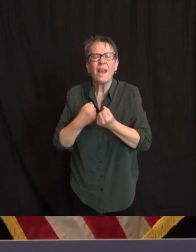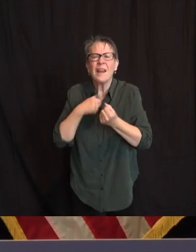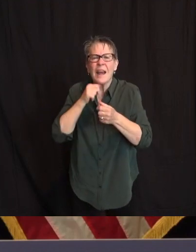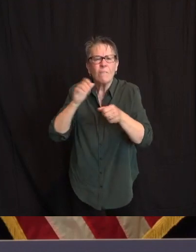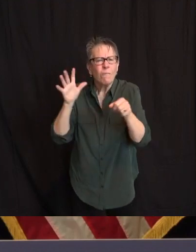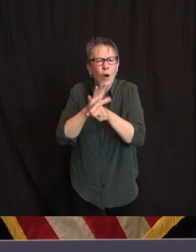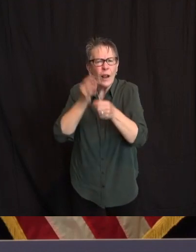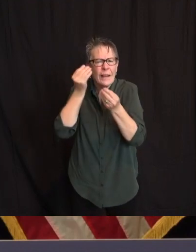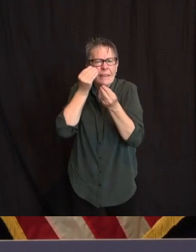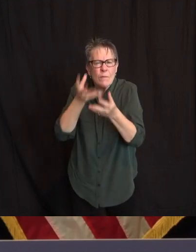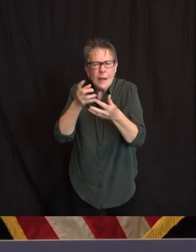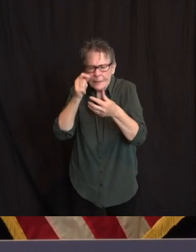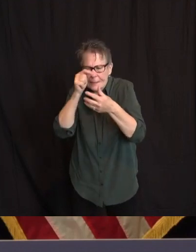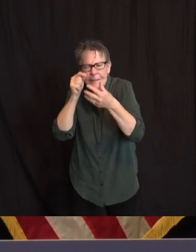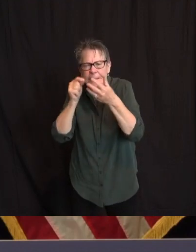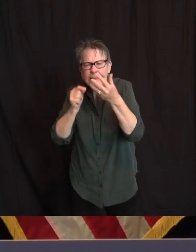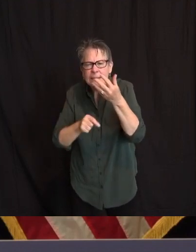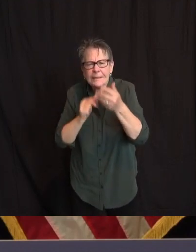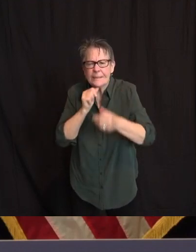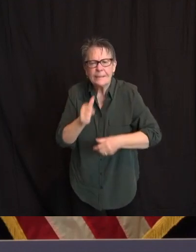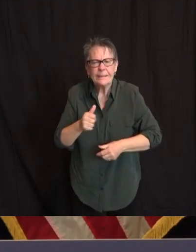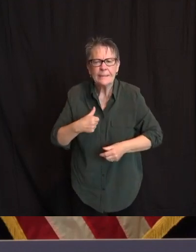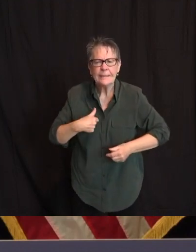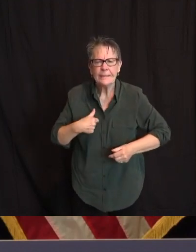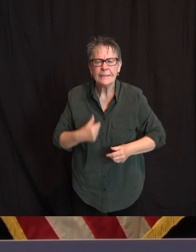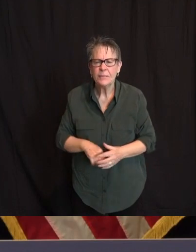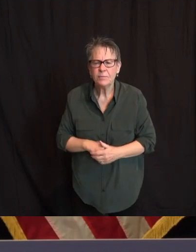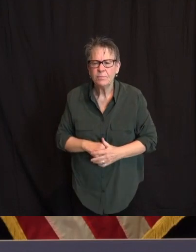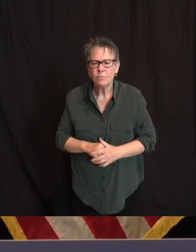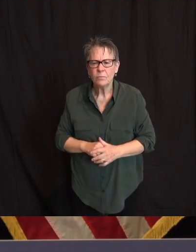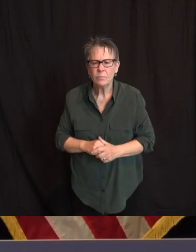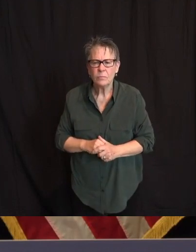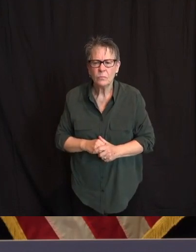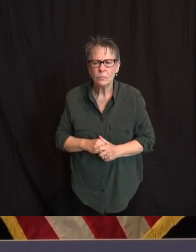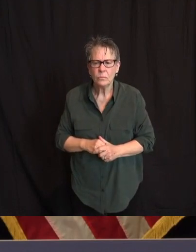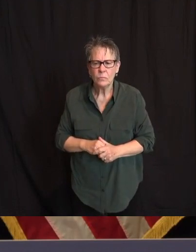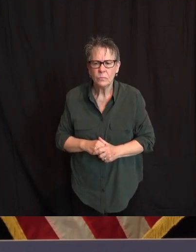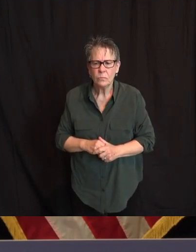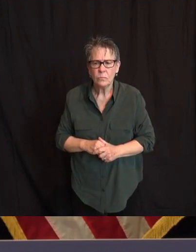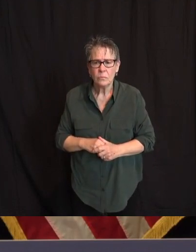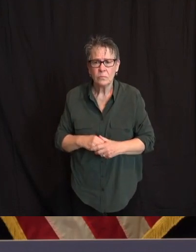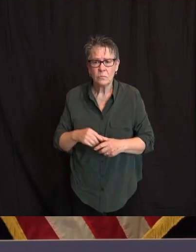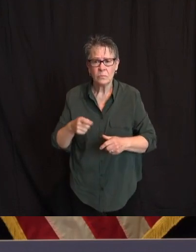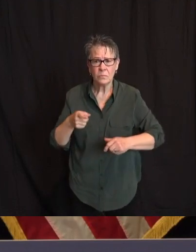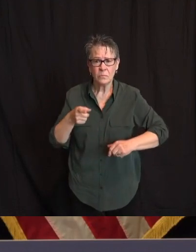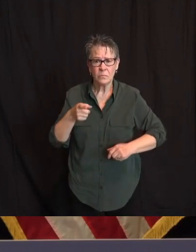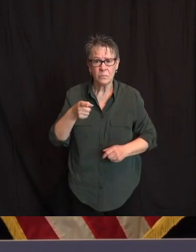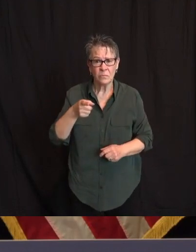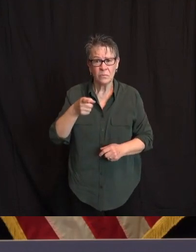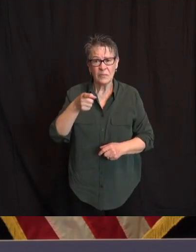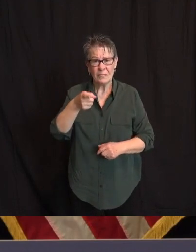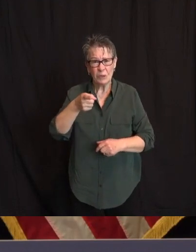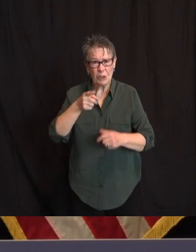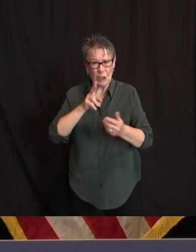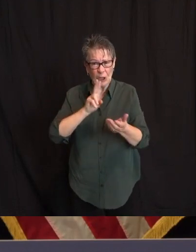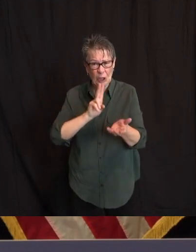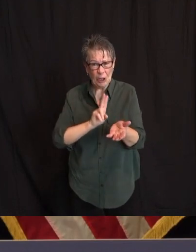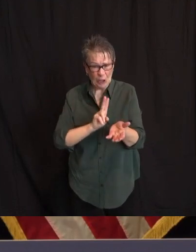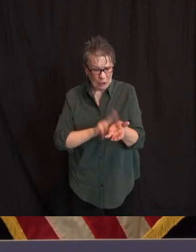I assume somebody has to be doing something really bad if you're a healthcare worker right now to be cut from the team,